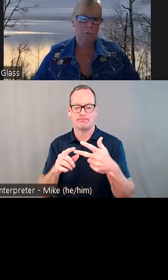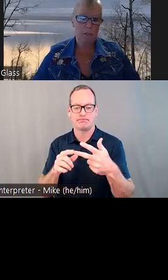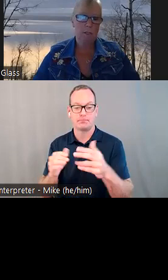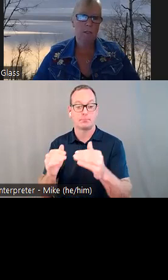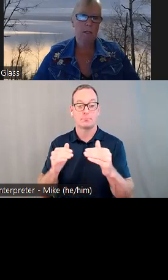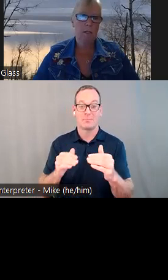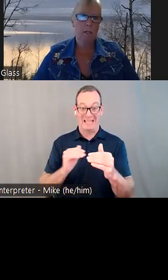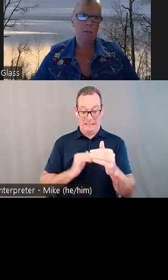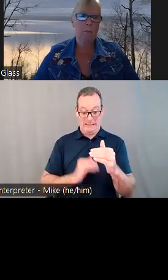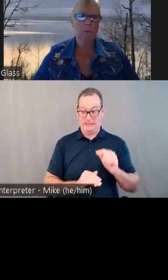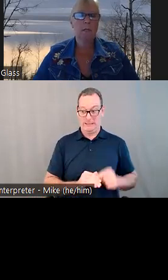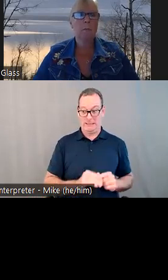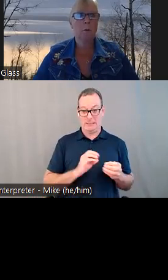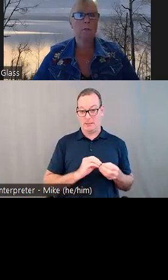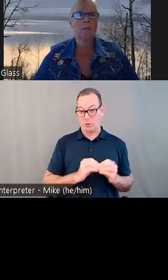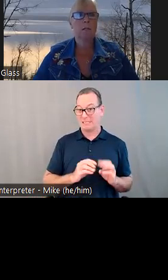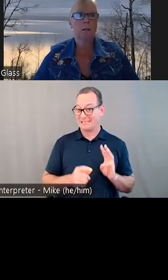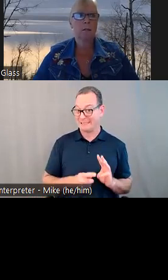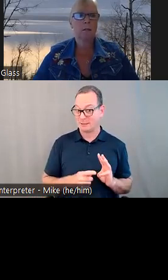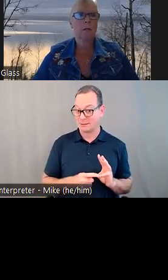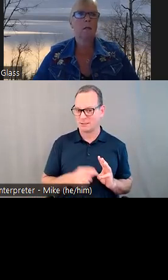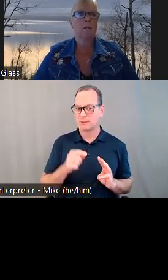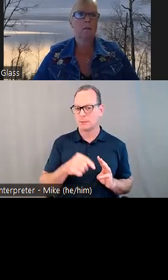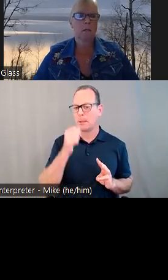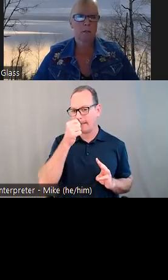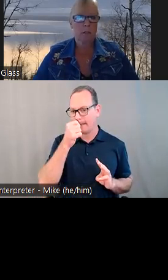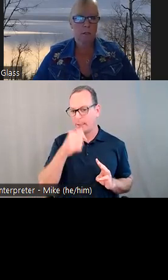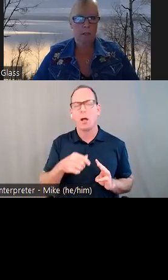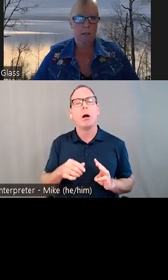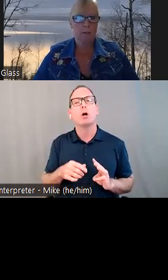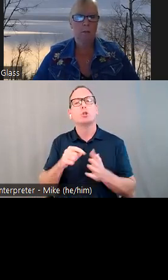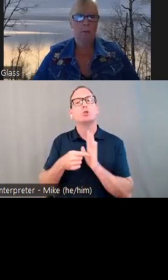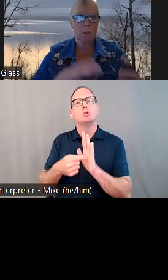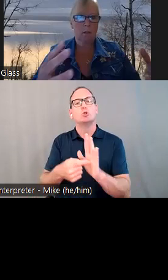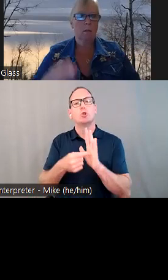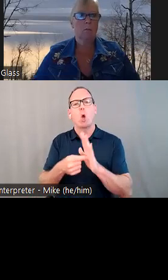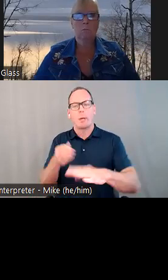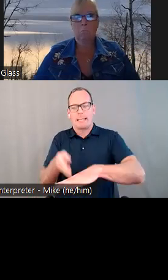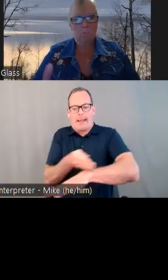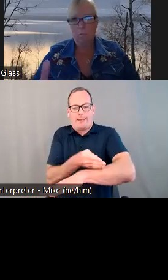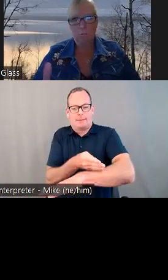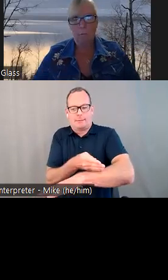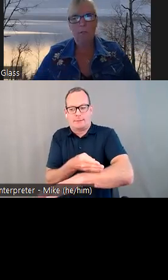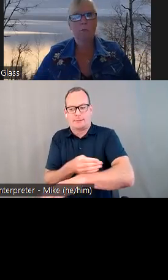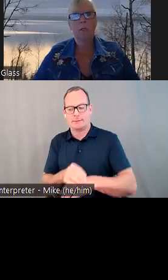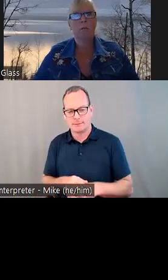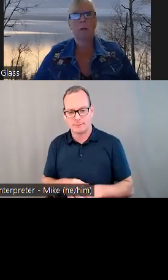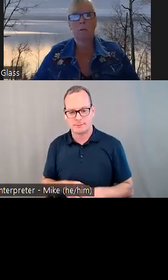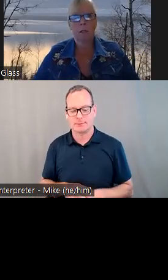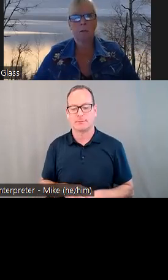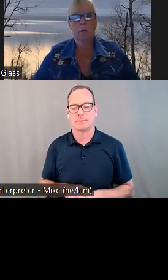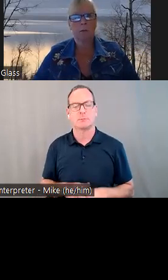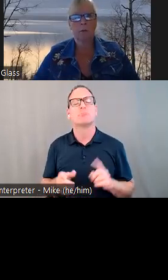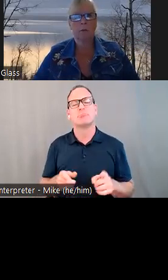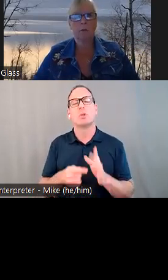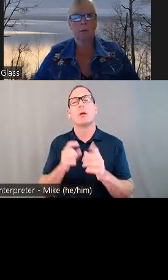was originally intended to be a pre and post test to measure skill gains using ministry